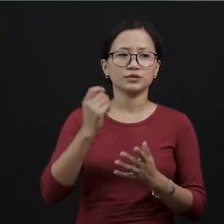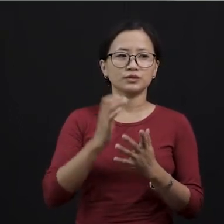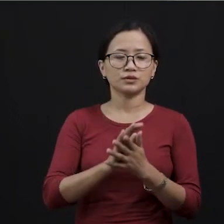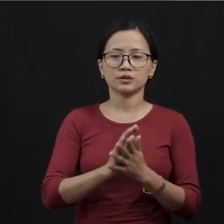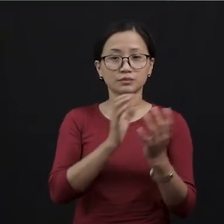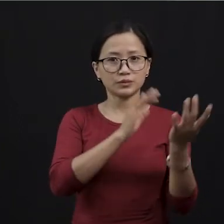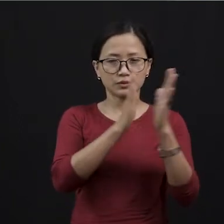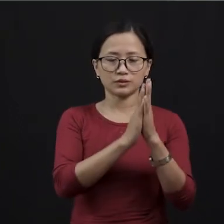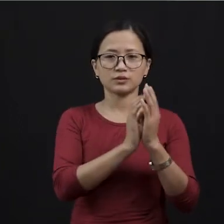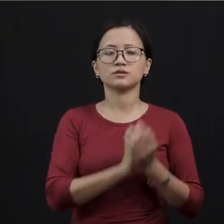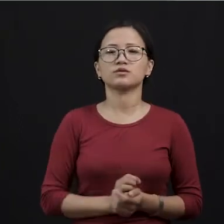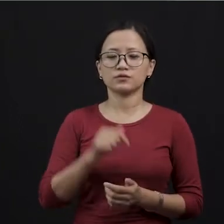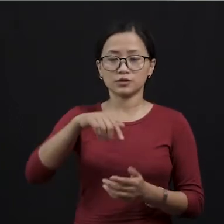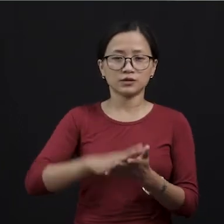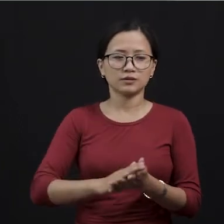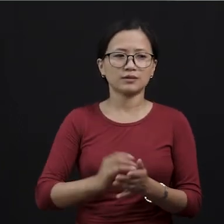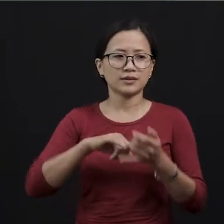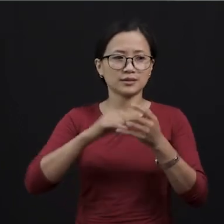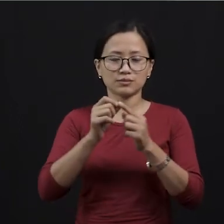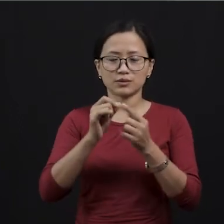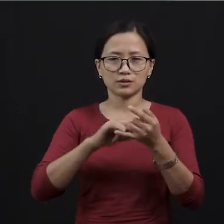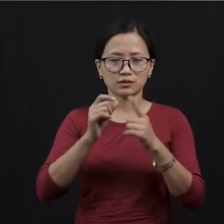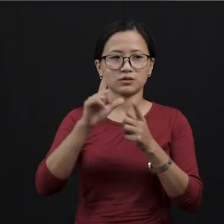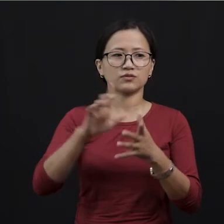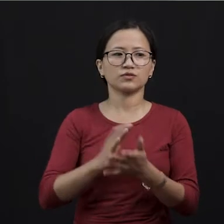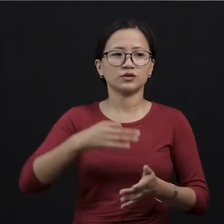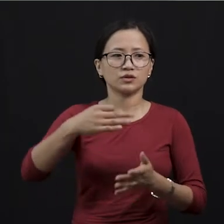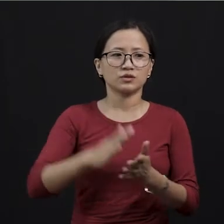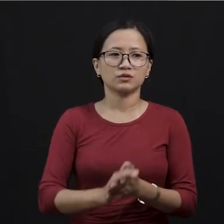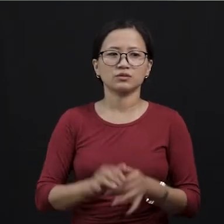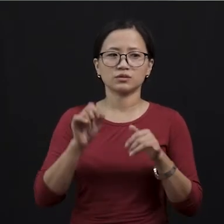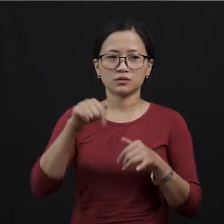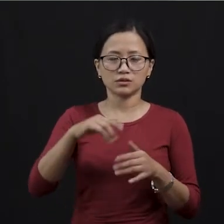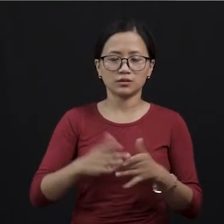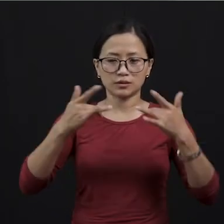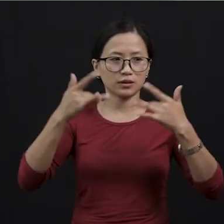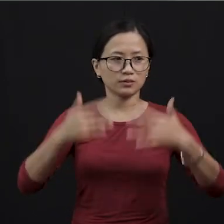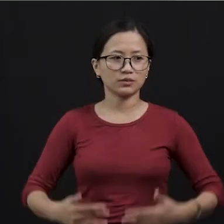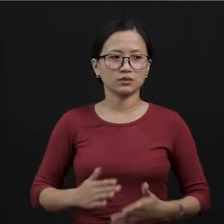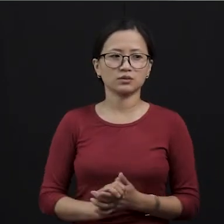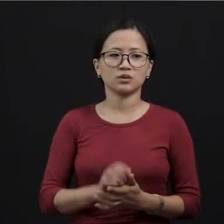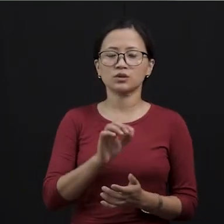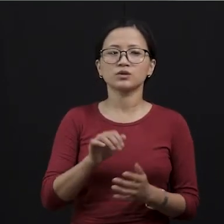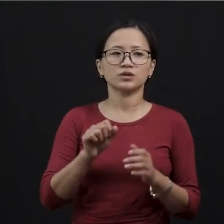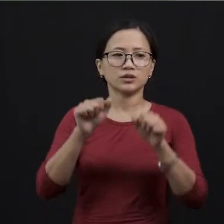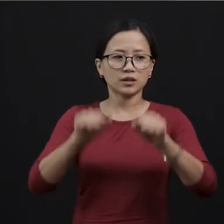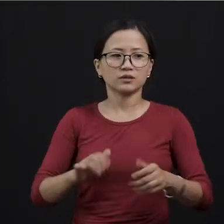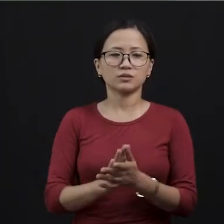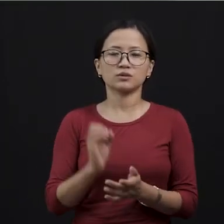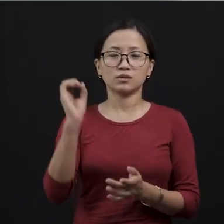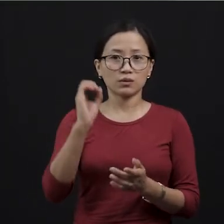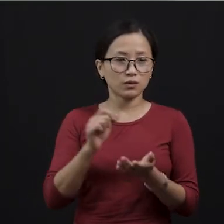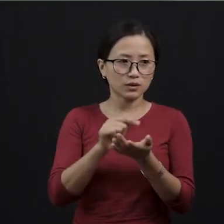of specific features or certain habits which enables an organism to live naturally in a